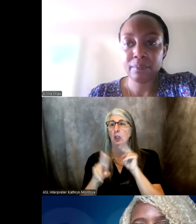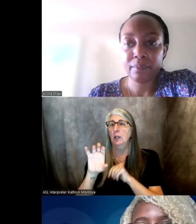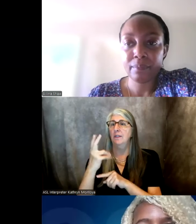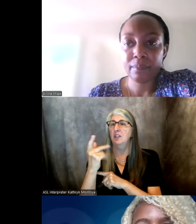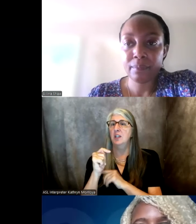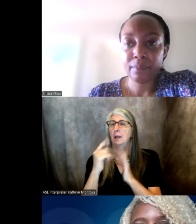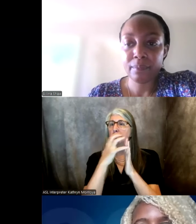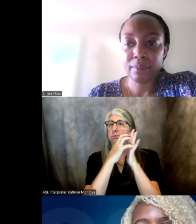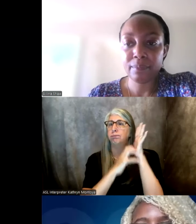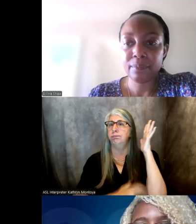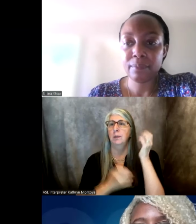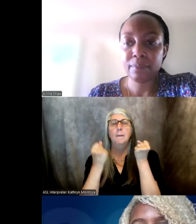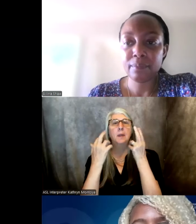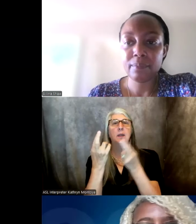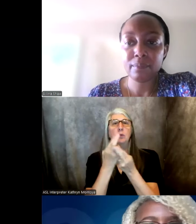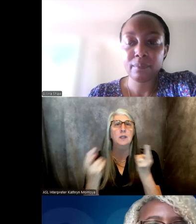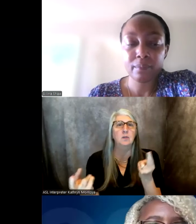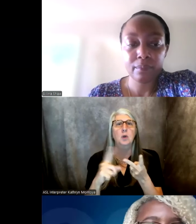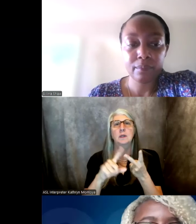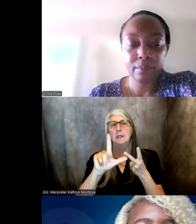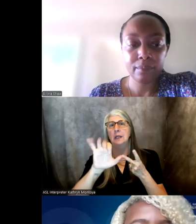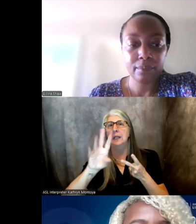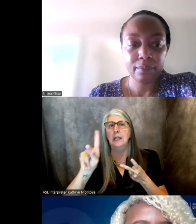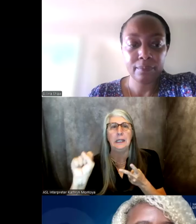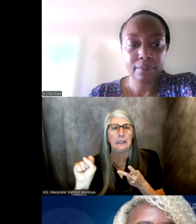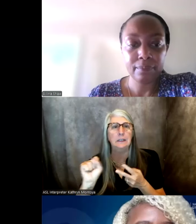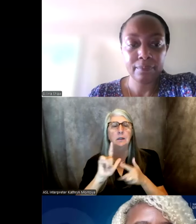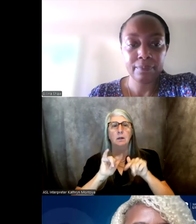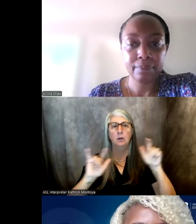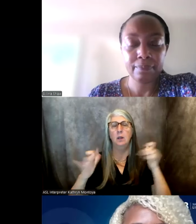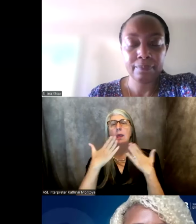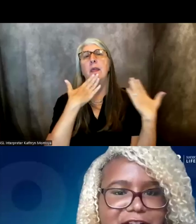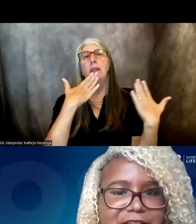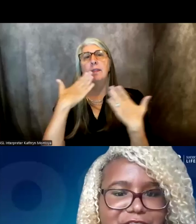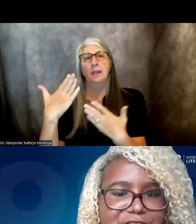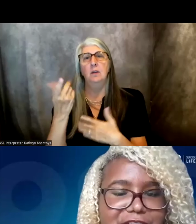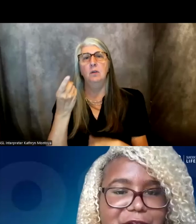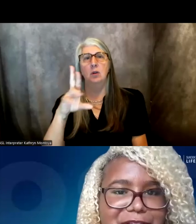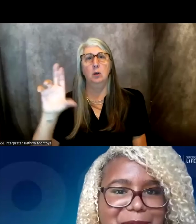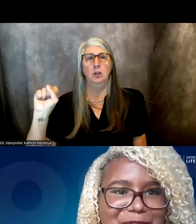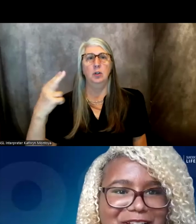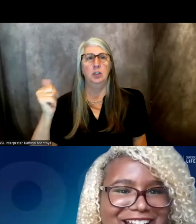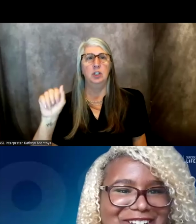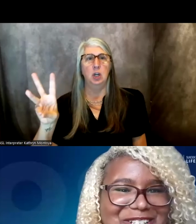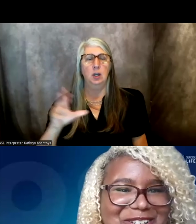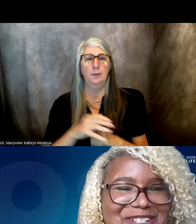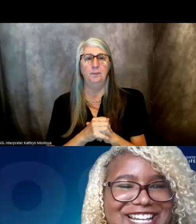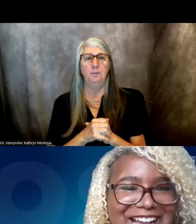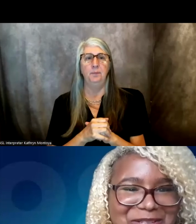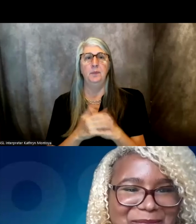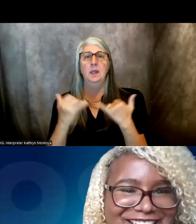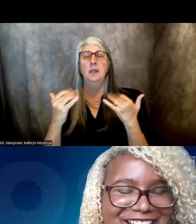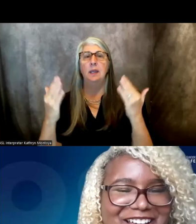full of resources, links. So thank you, Dr. Shaw. Going to move on now